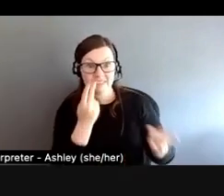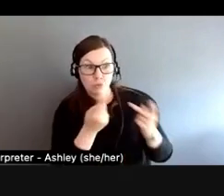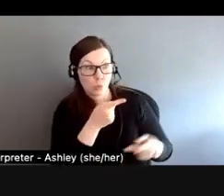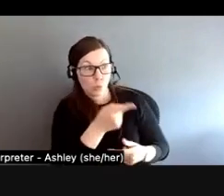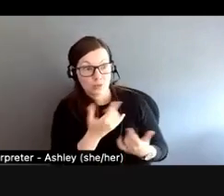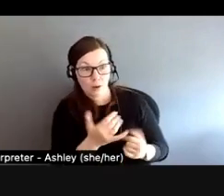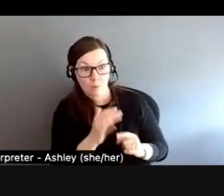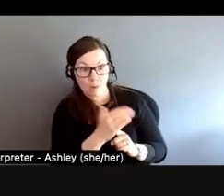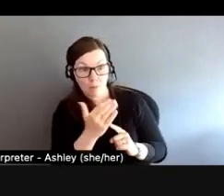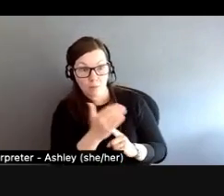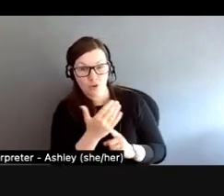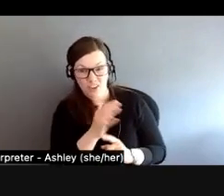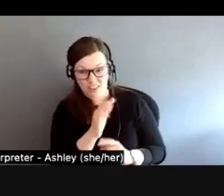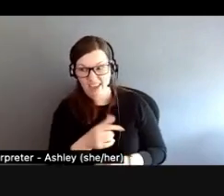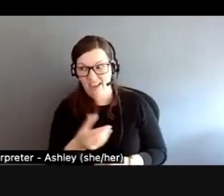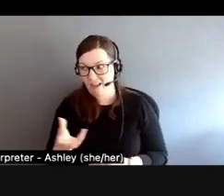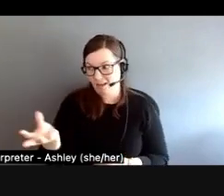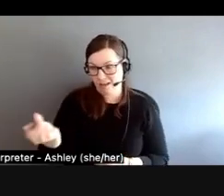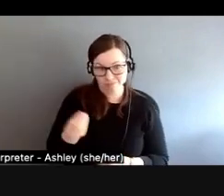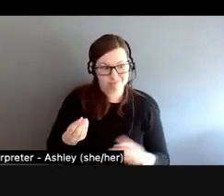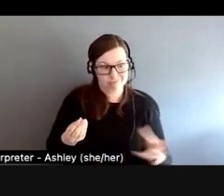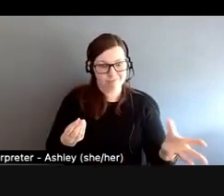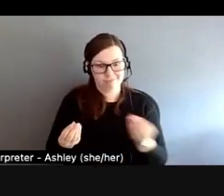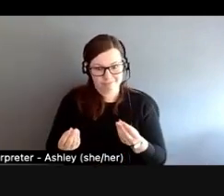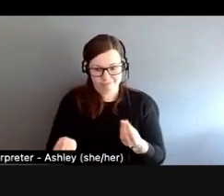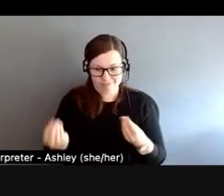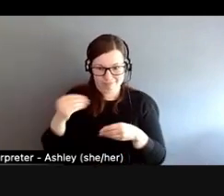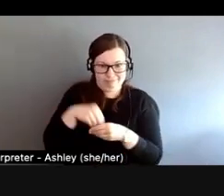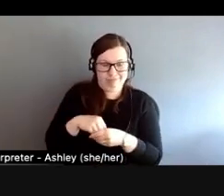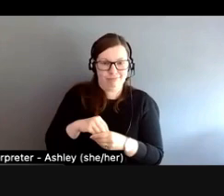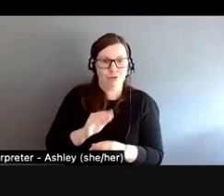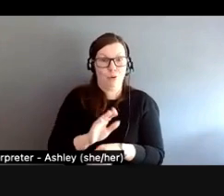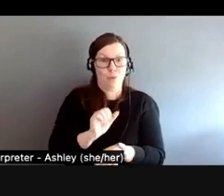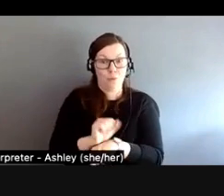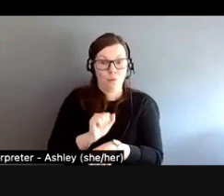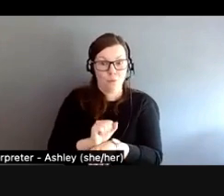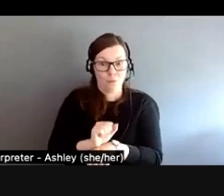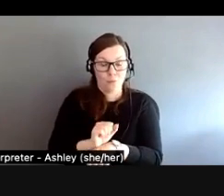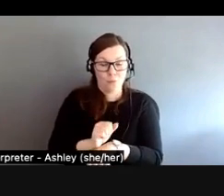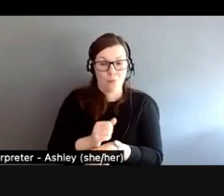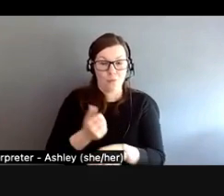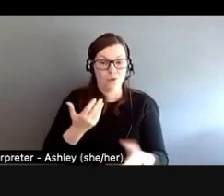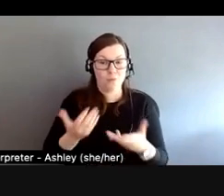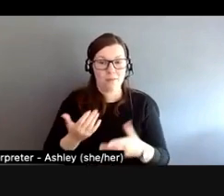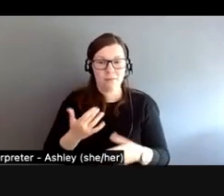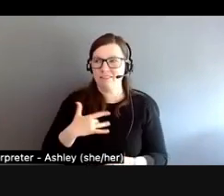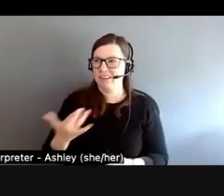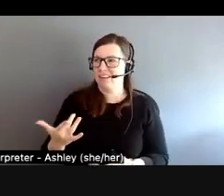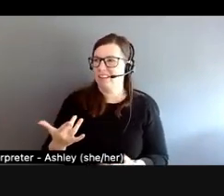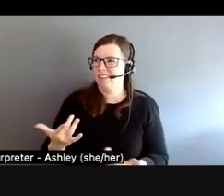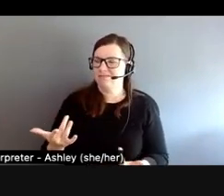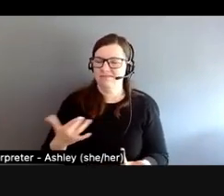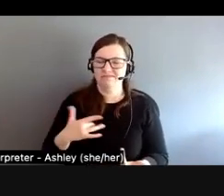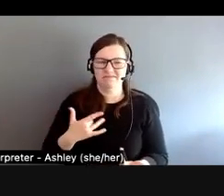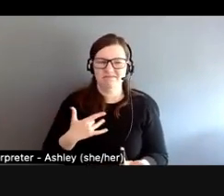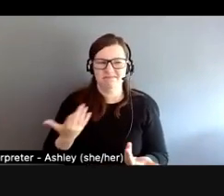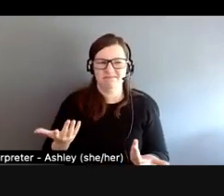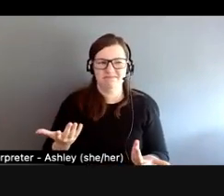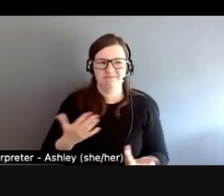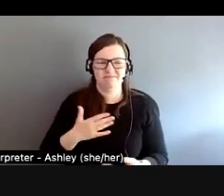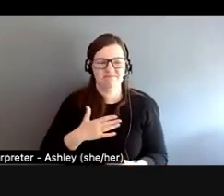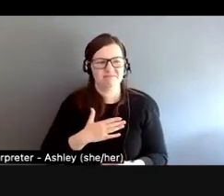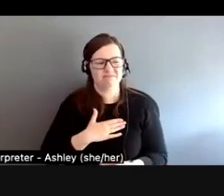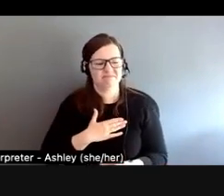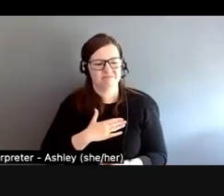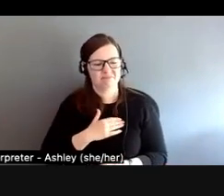might seem like, oh, how am I going to incorporate like a tutoring skill or a math lesson